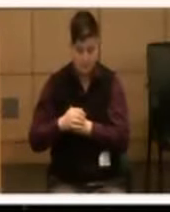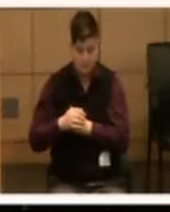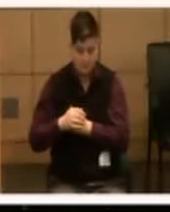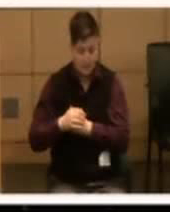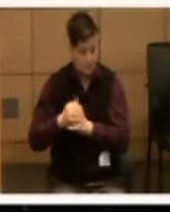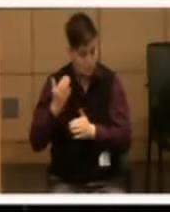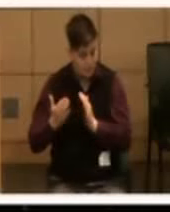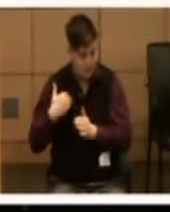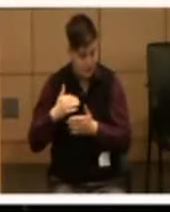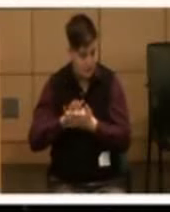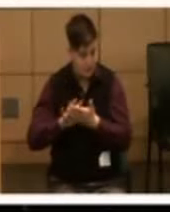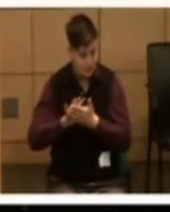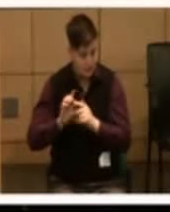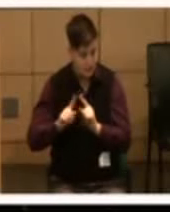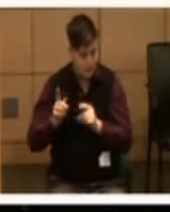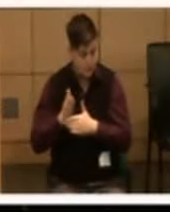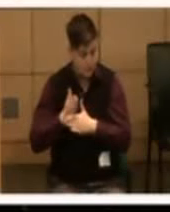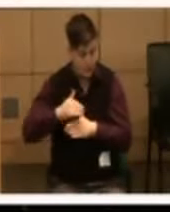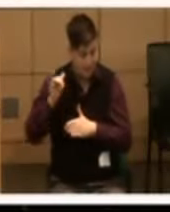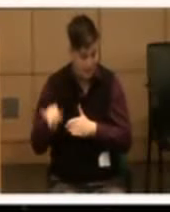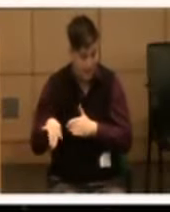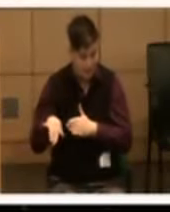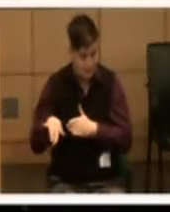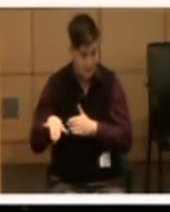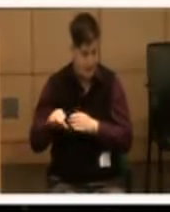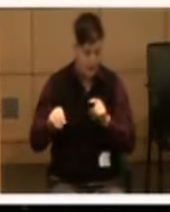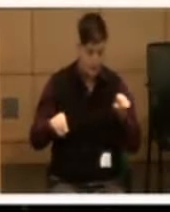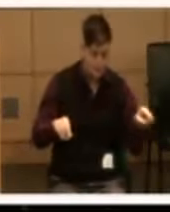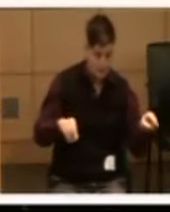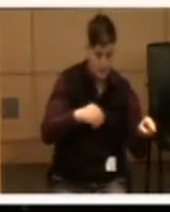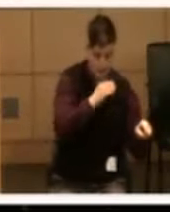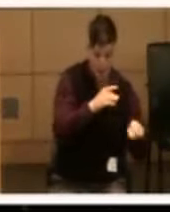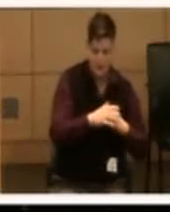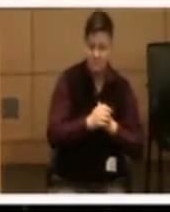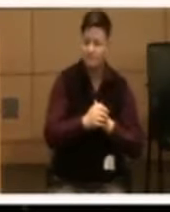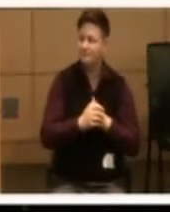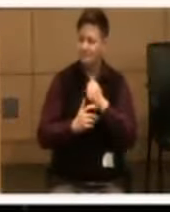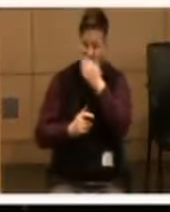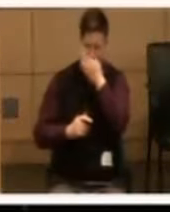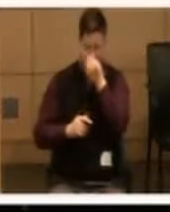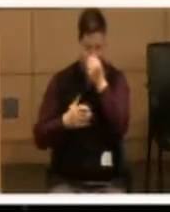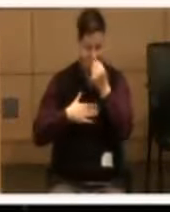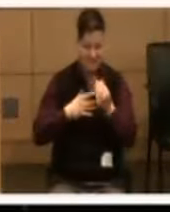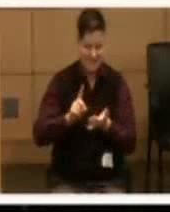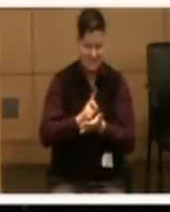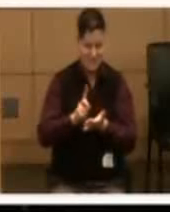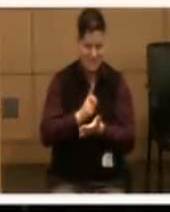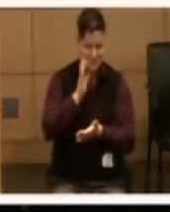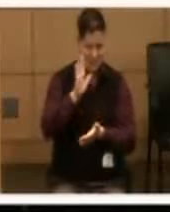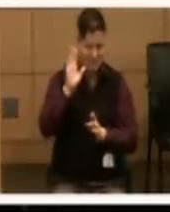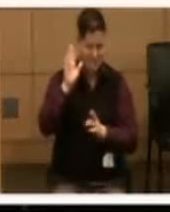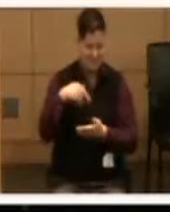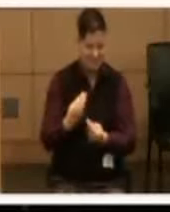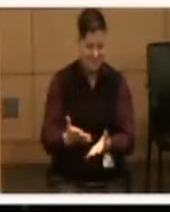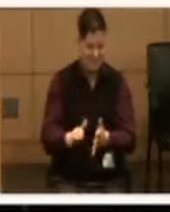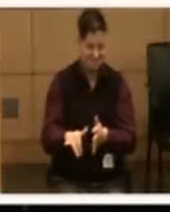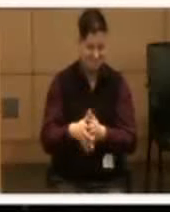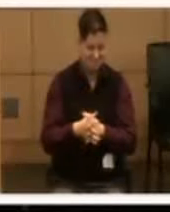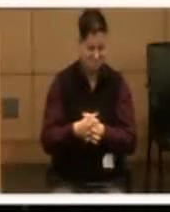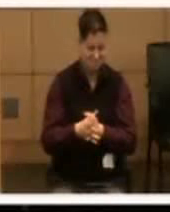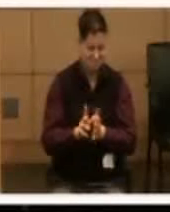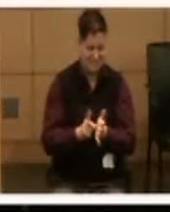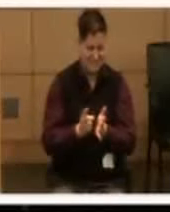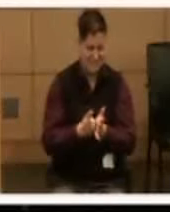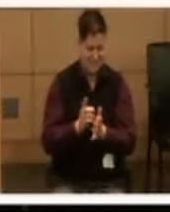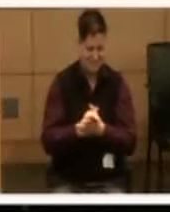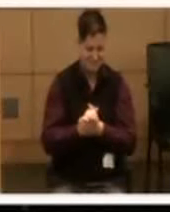difference between that and the simulated hearing loss? My dissertation will hopefully do that. Okay. Yes.